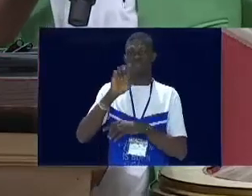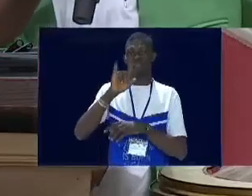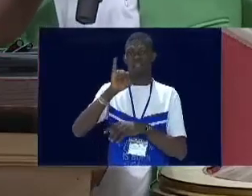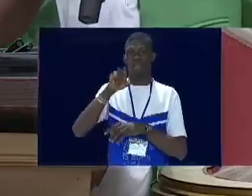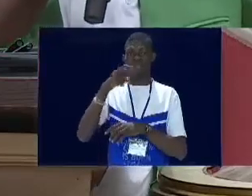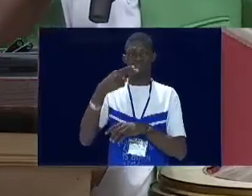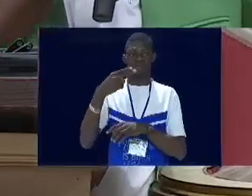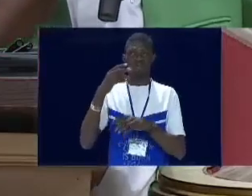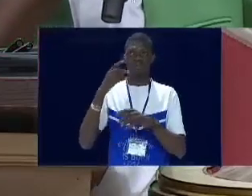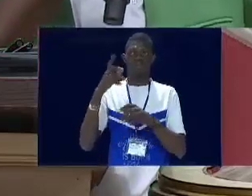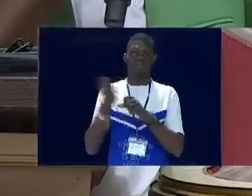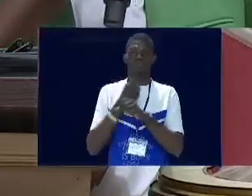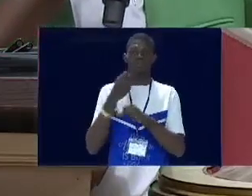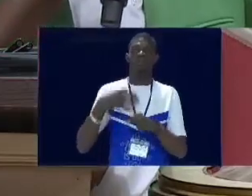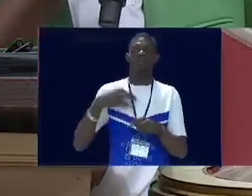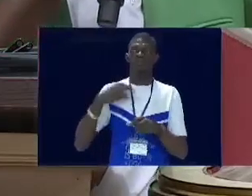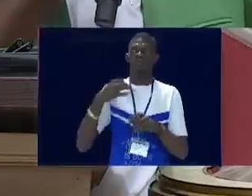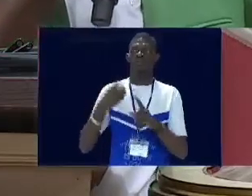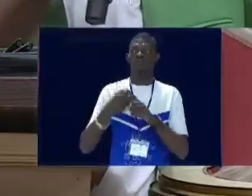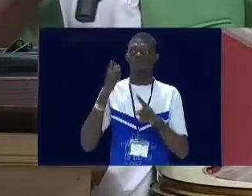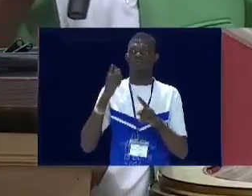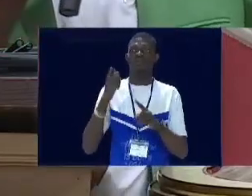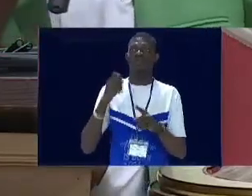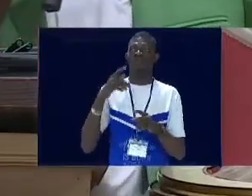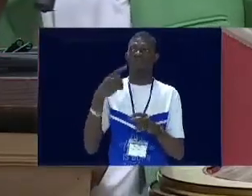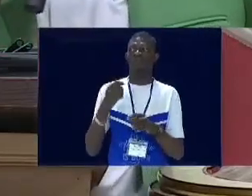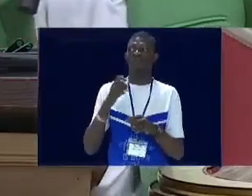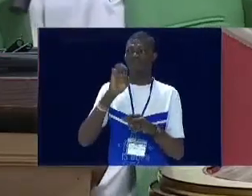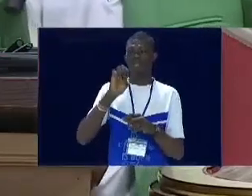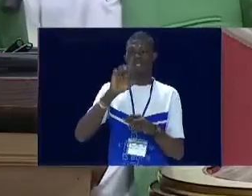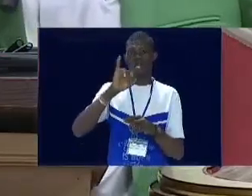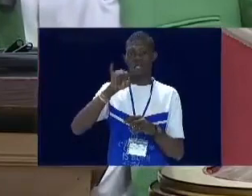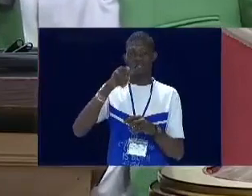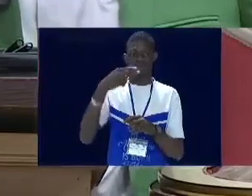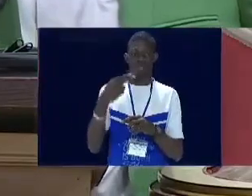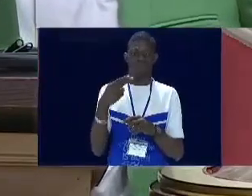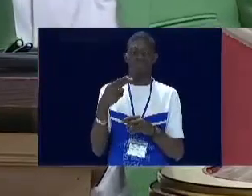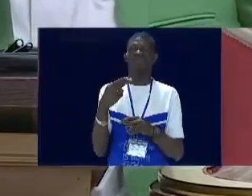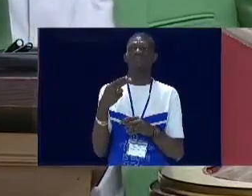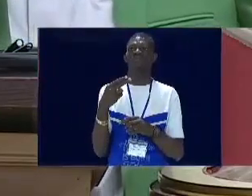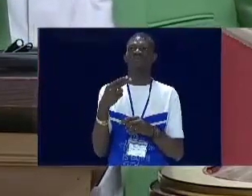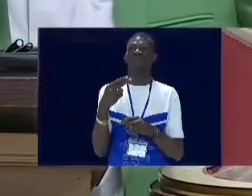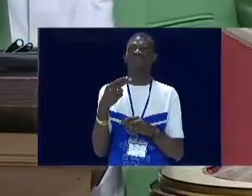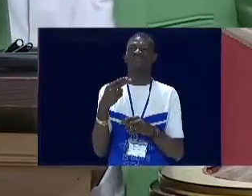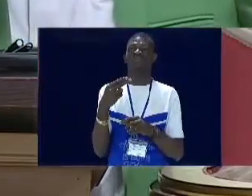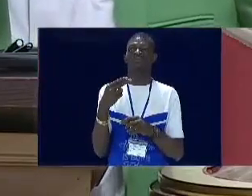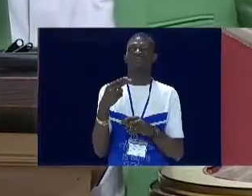mu agbada to bo lara Elijah.